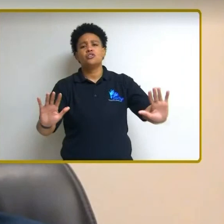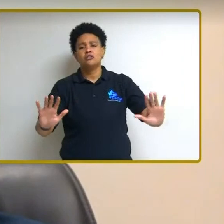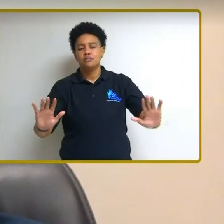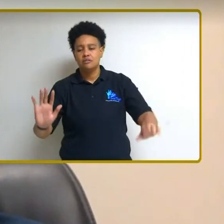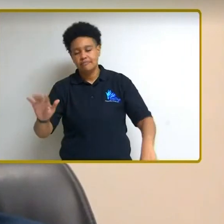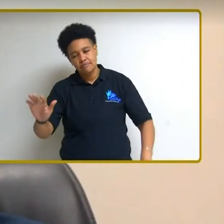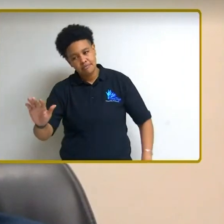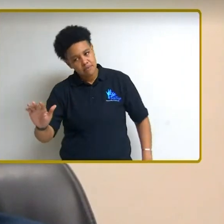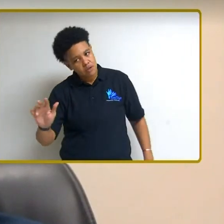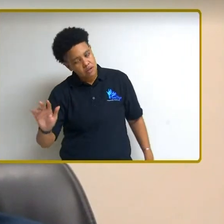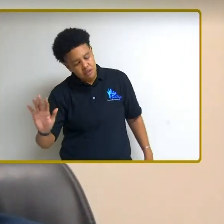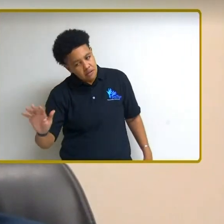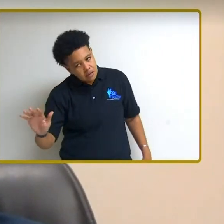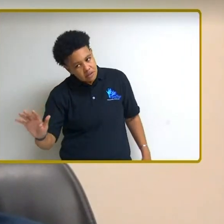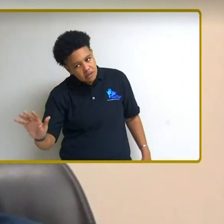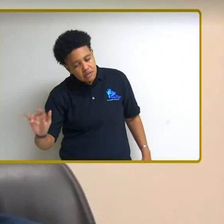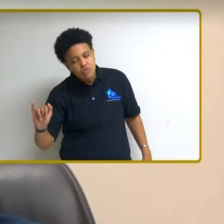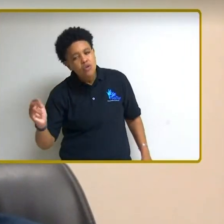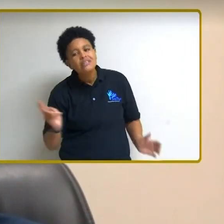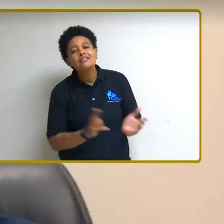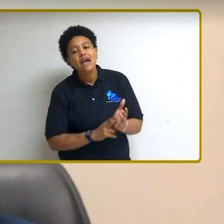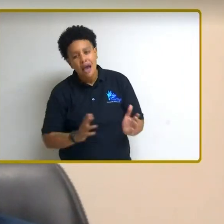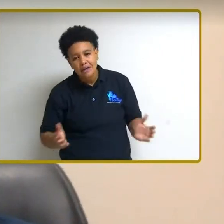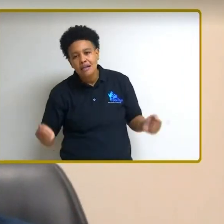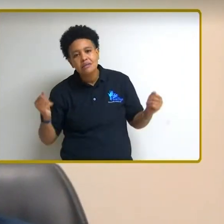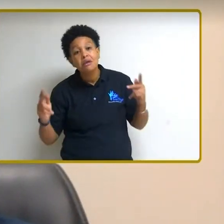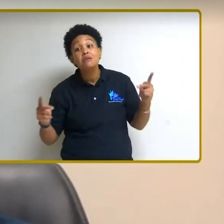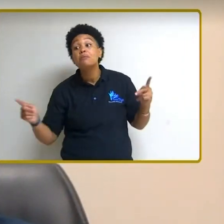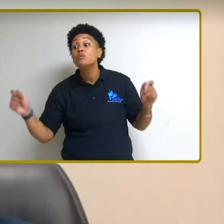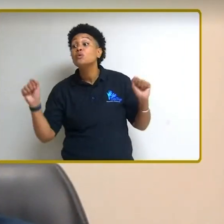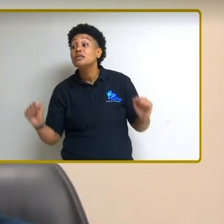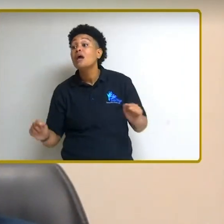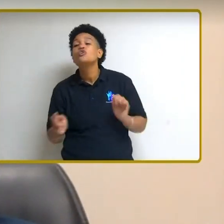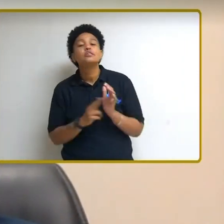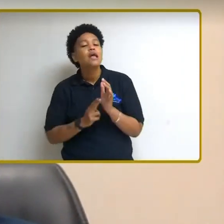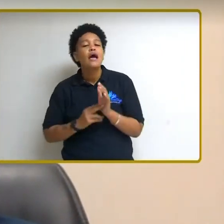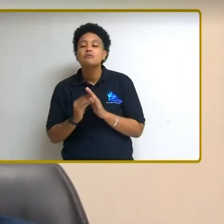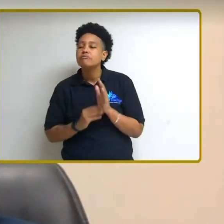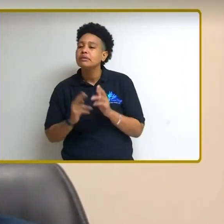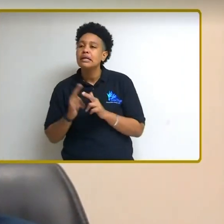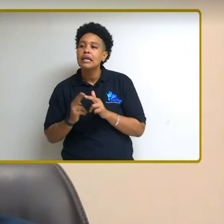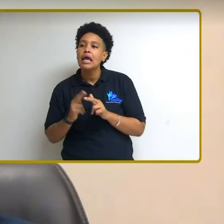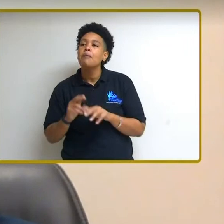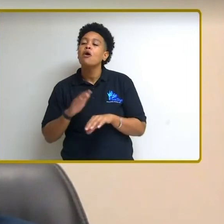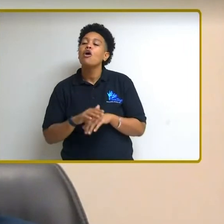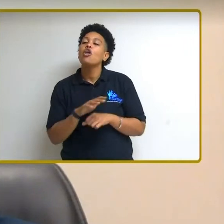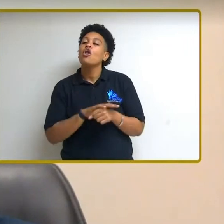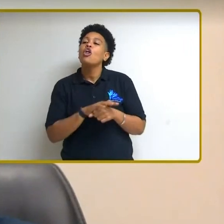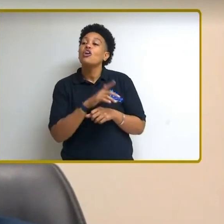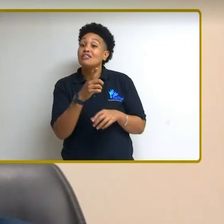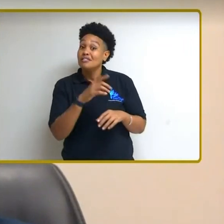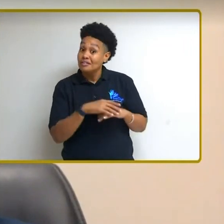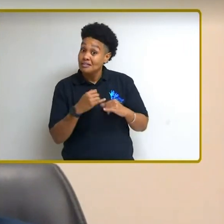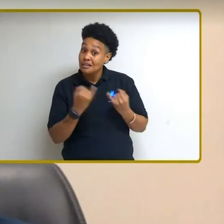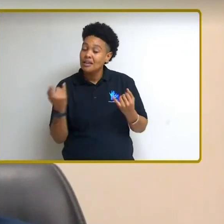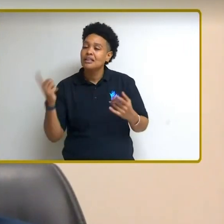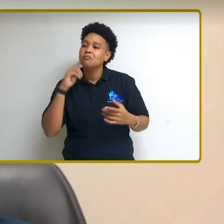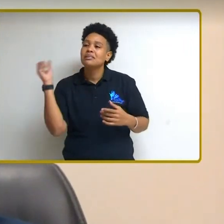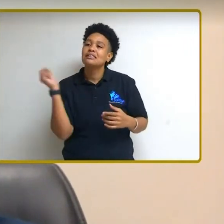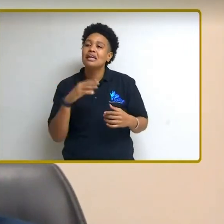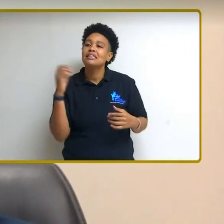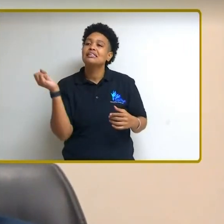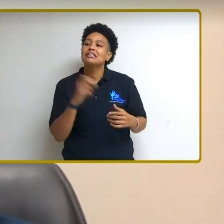look here, just sign up as many people as you can on site. They've been sending in